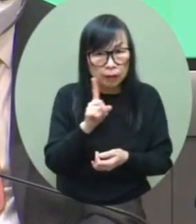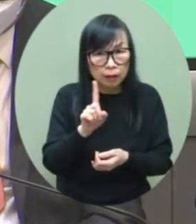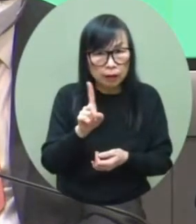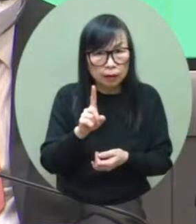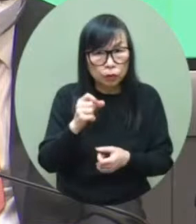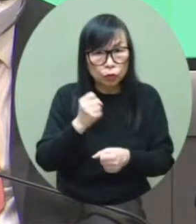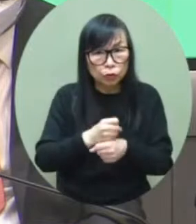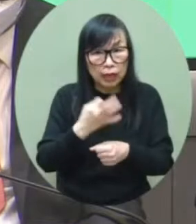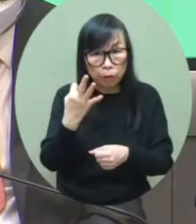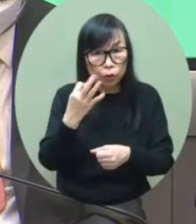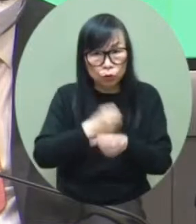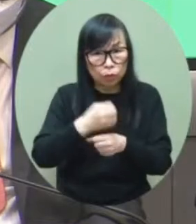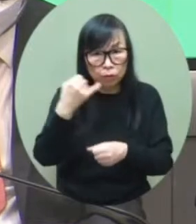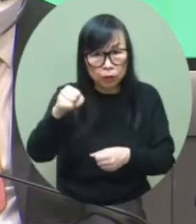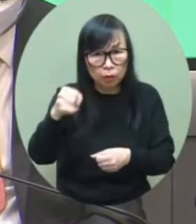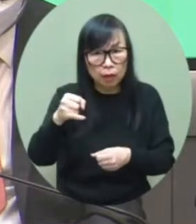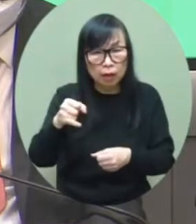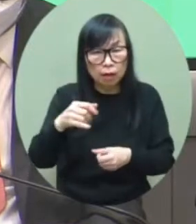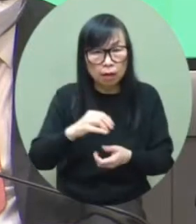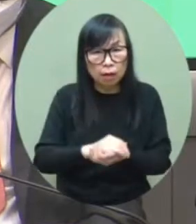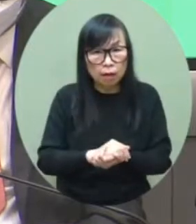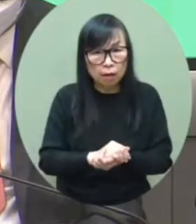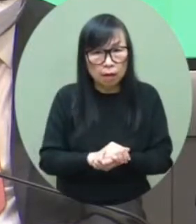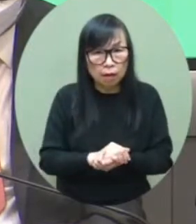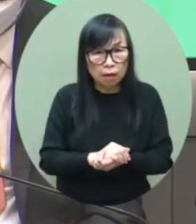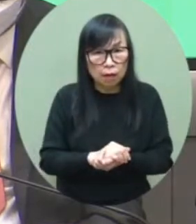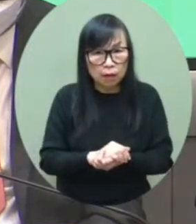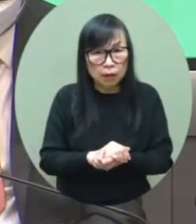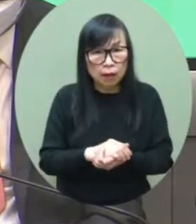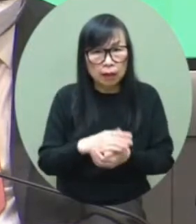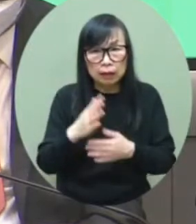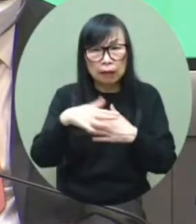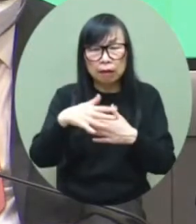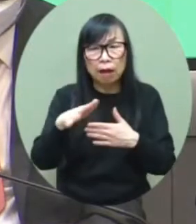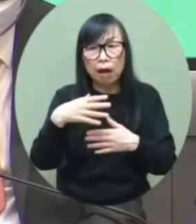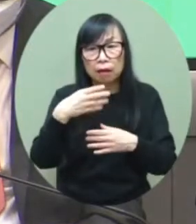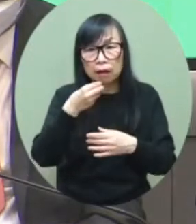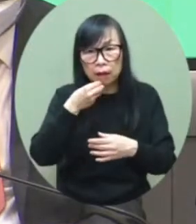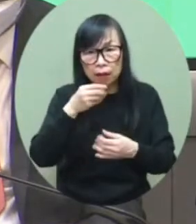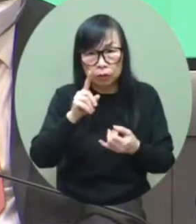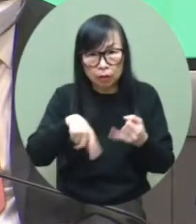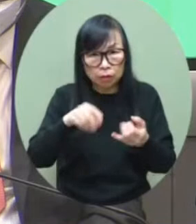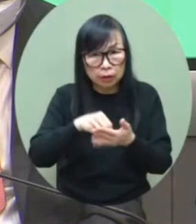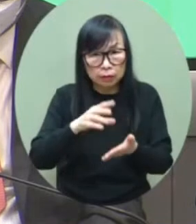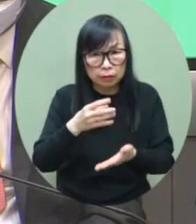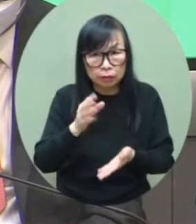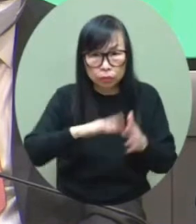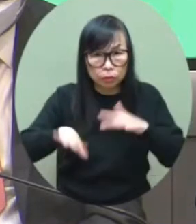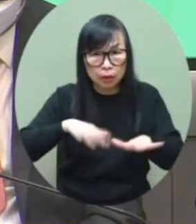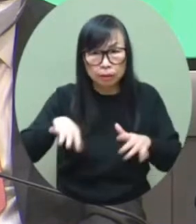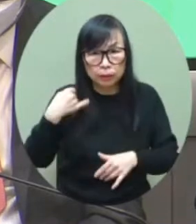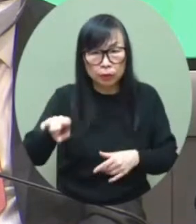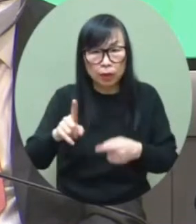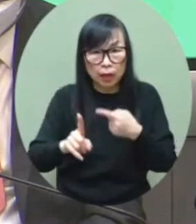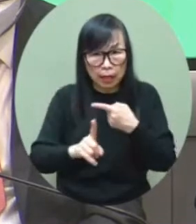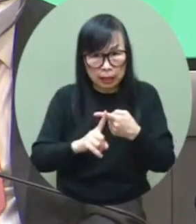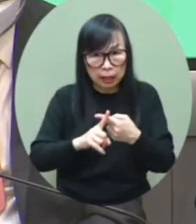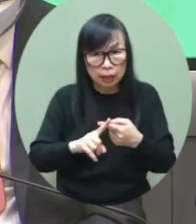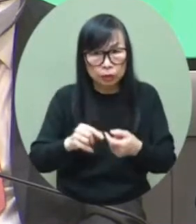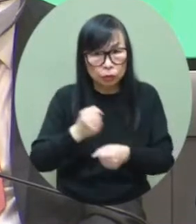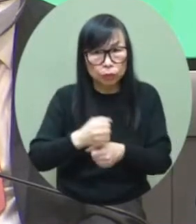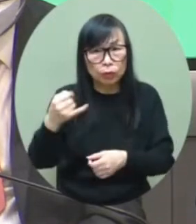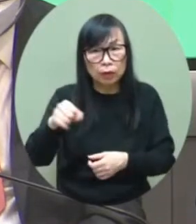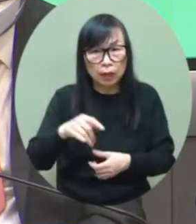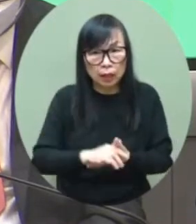So it doesn't matter what measures or recommendations we have, we need to achieve these three targets. Otherwise, we cannot